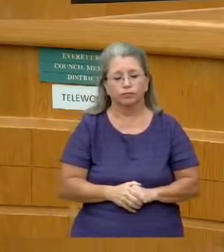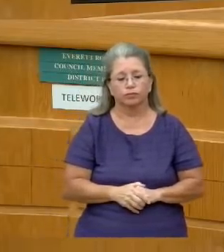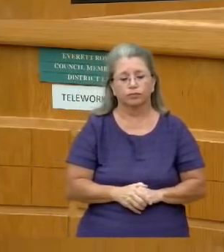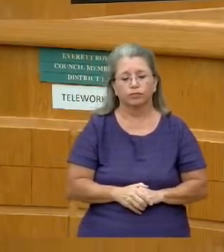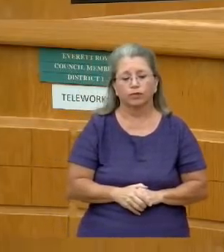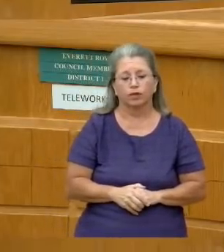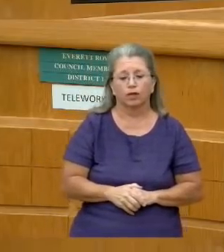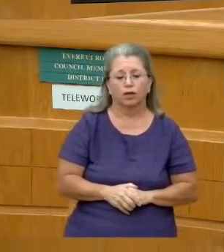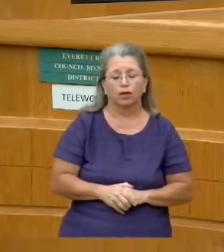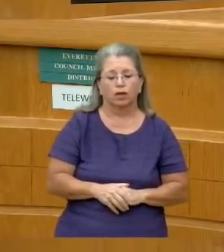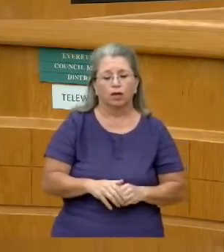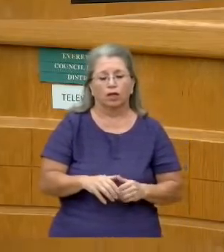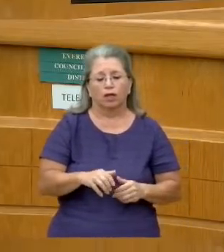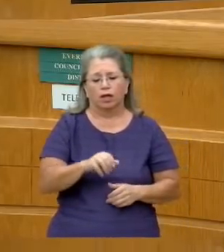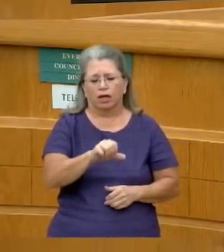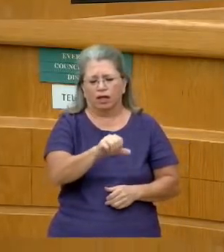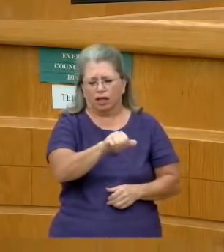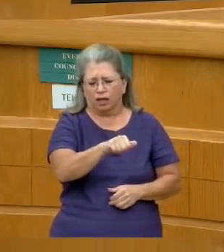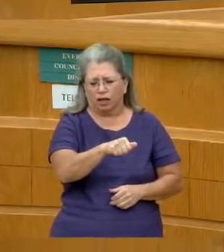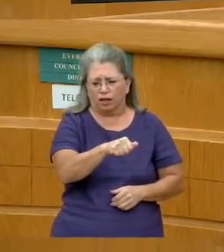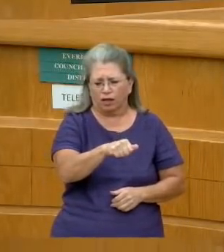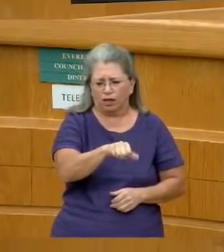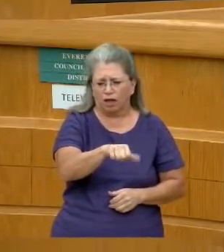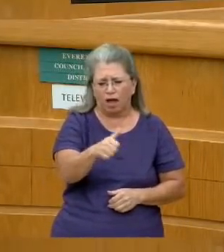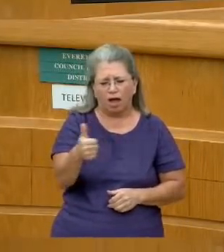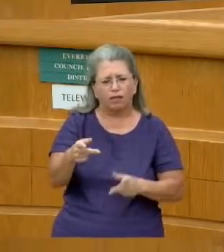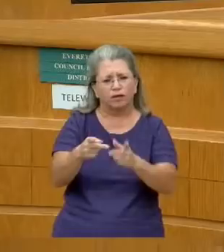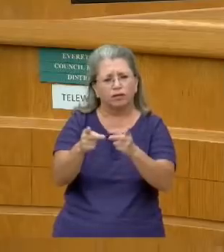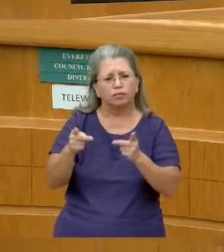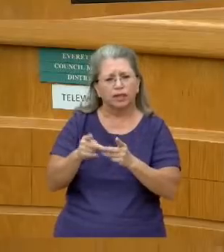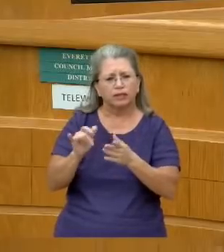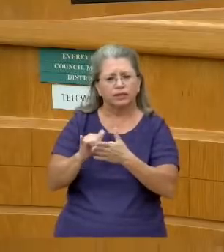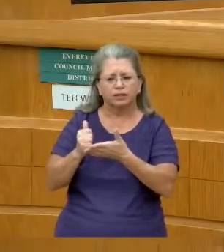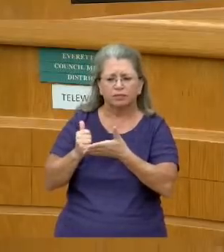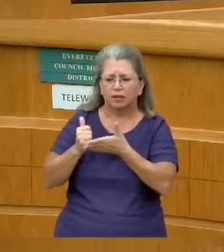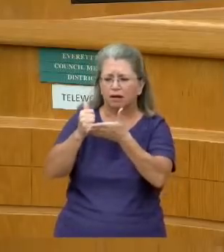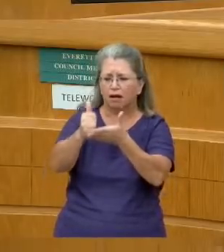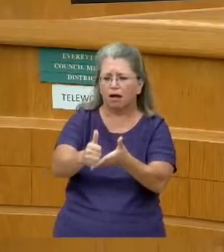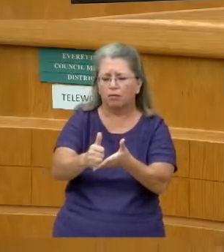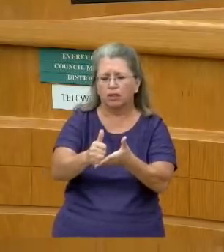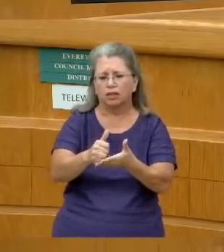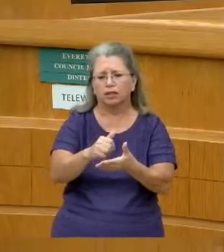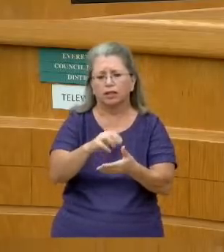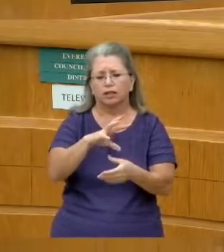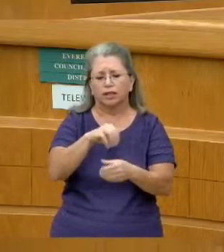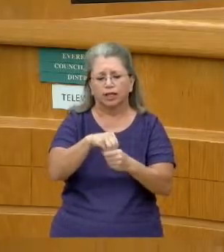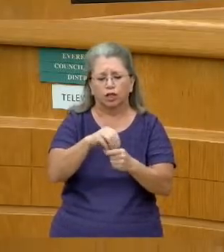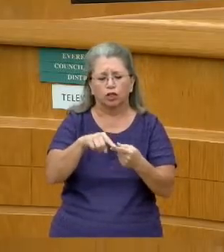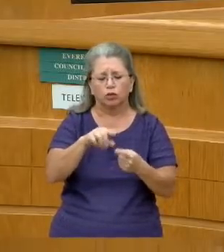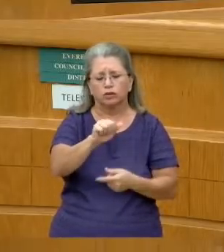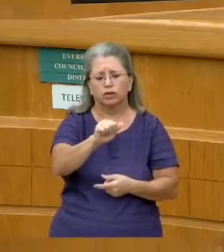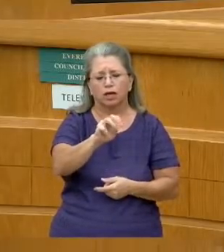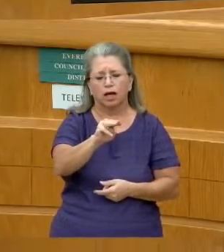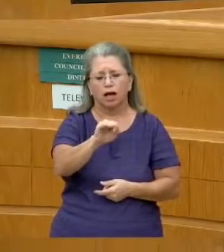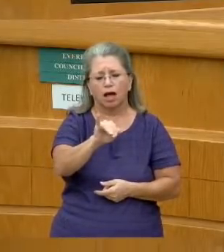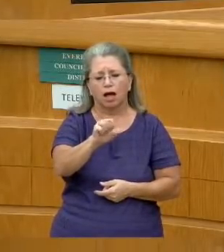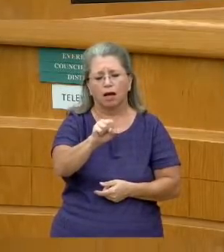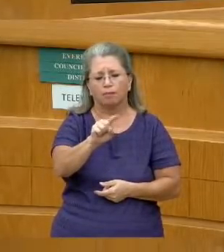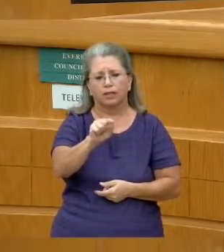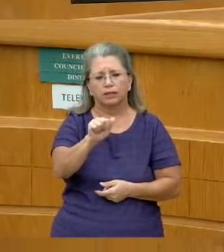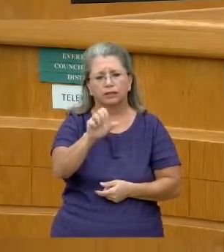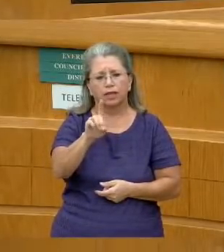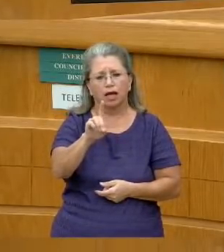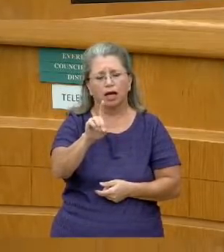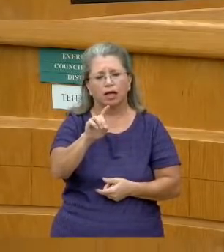Okay, then there's a few providers that have been helping out the area providers. That includes Amistad Community Health Center. They're continuing to